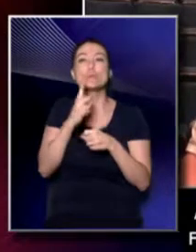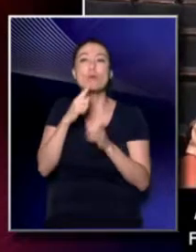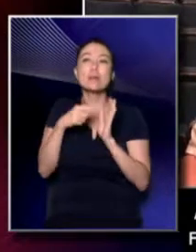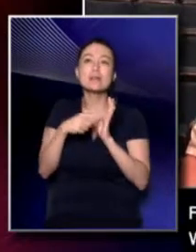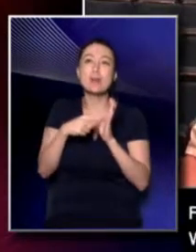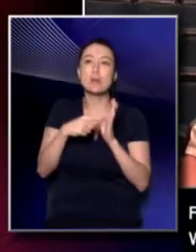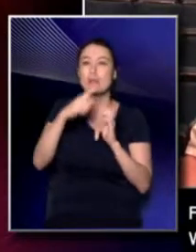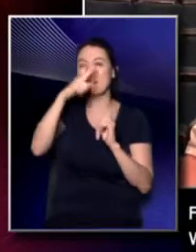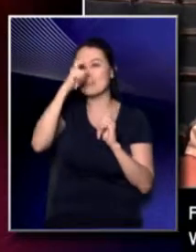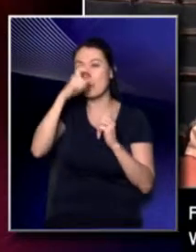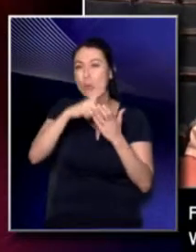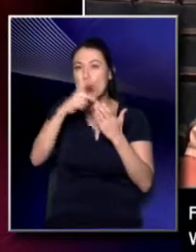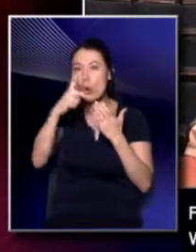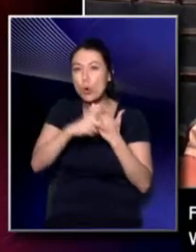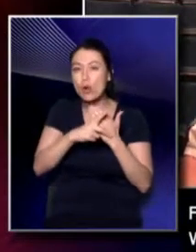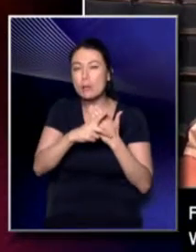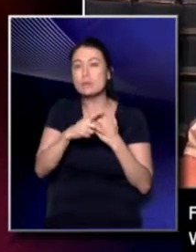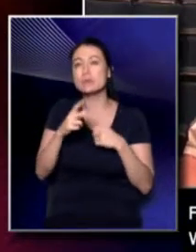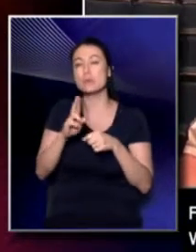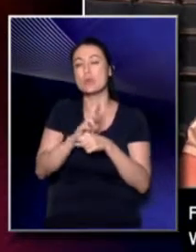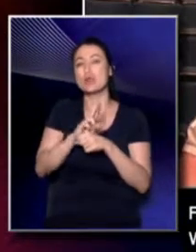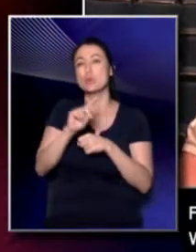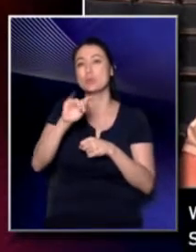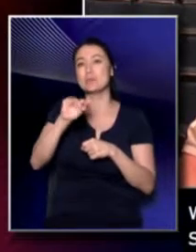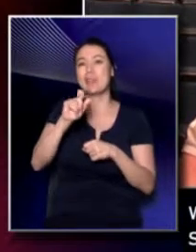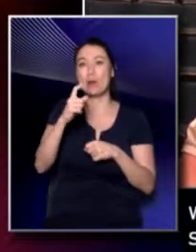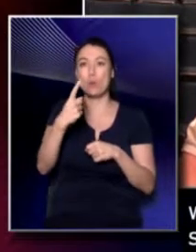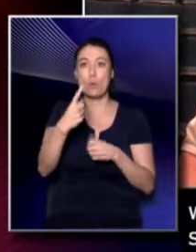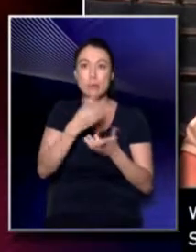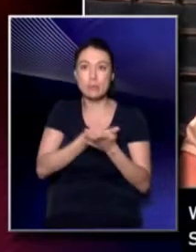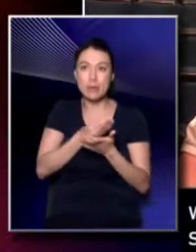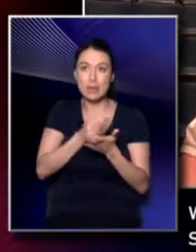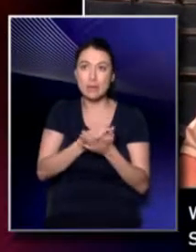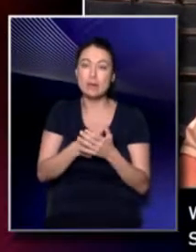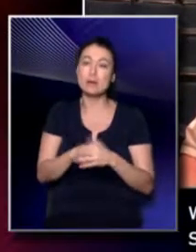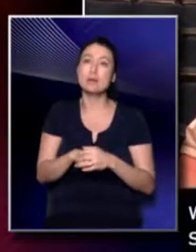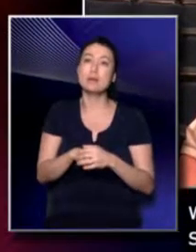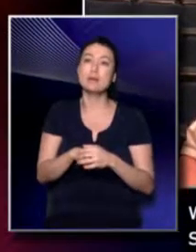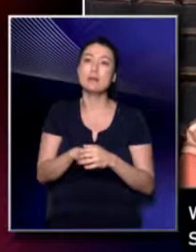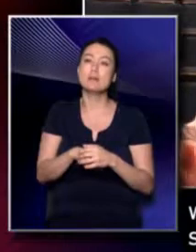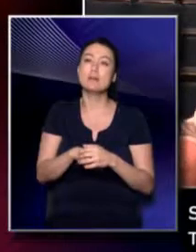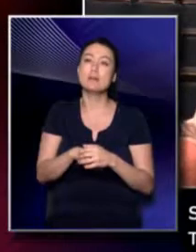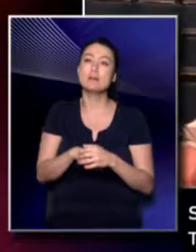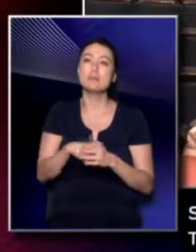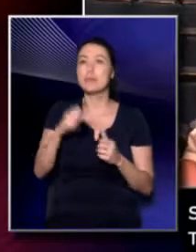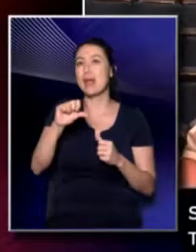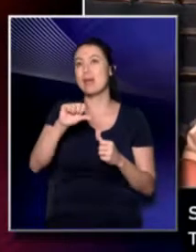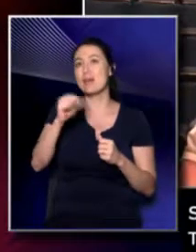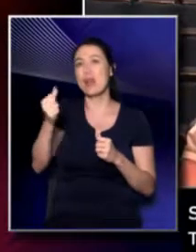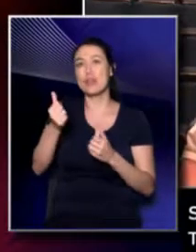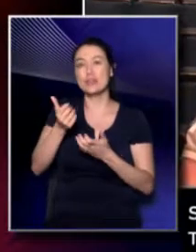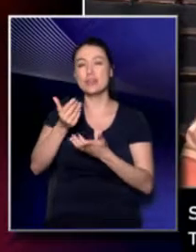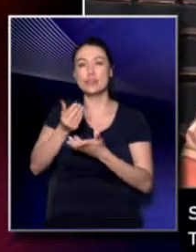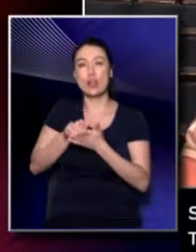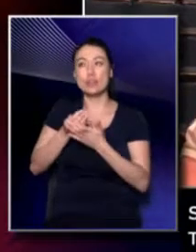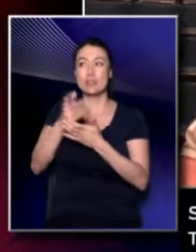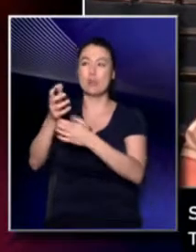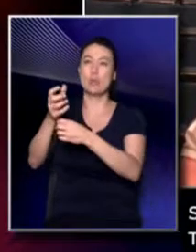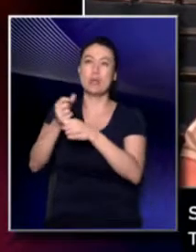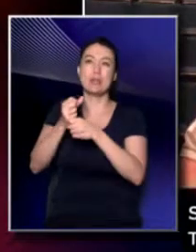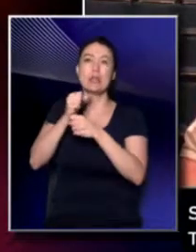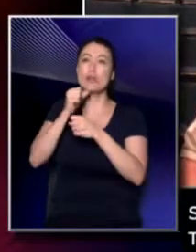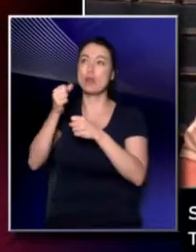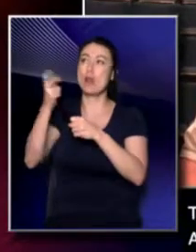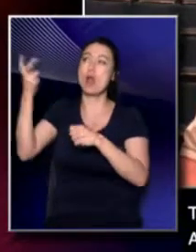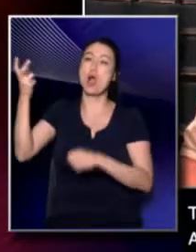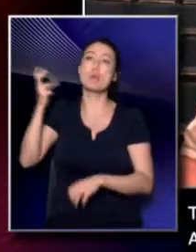summer programs and what have you. You can use Title I dollars. And other dollars we get that are not necessarily